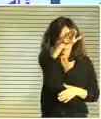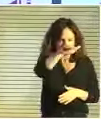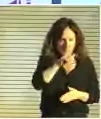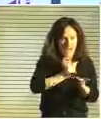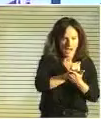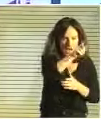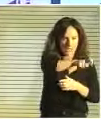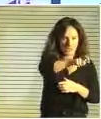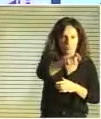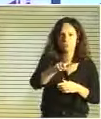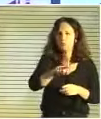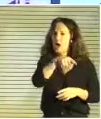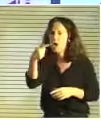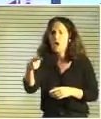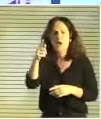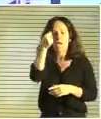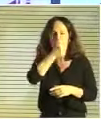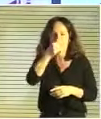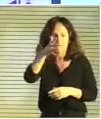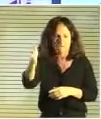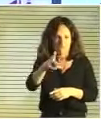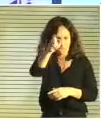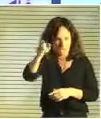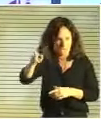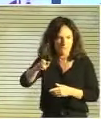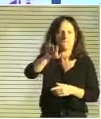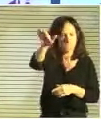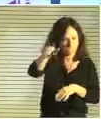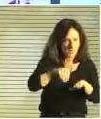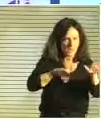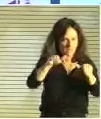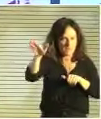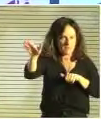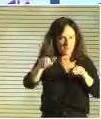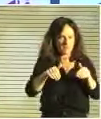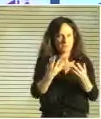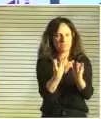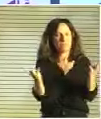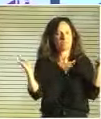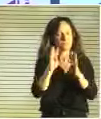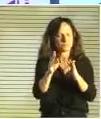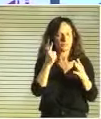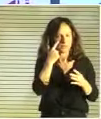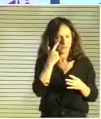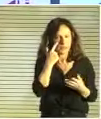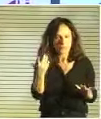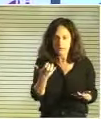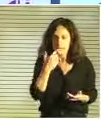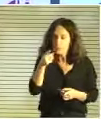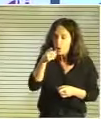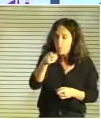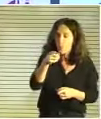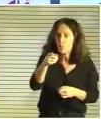let's start an association. So then you are strong enough, then you have enough volume, then you have enough power to market. And